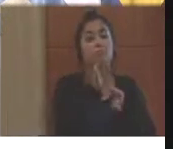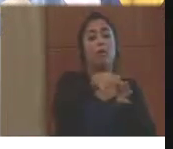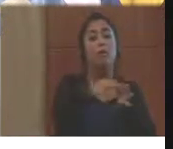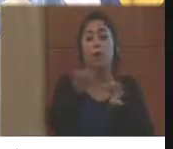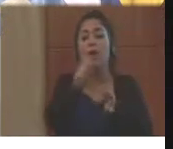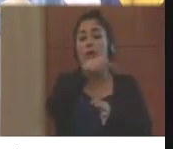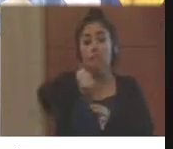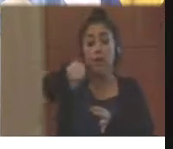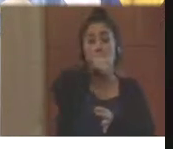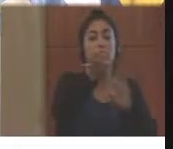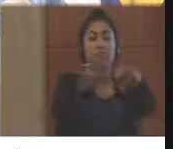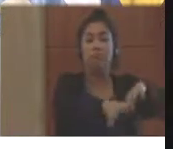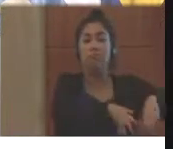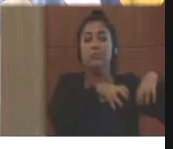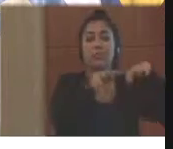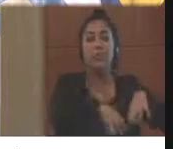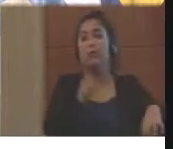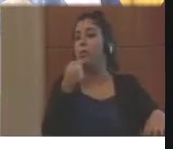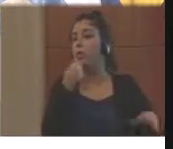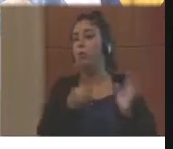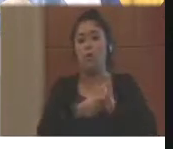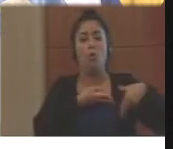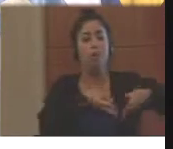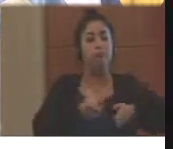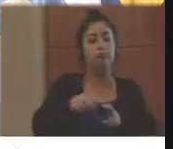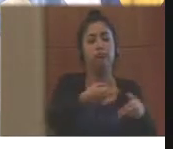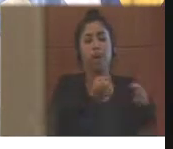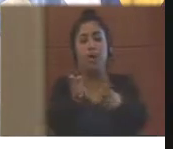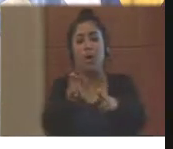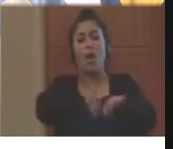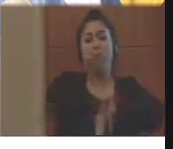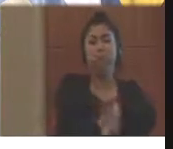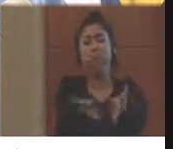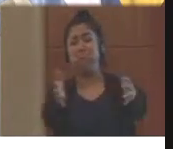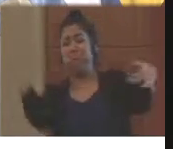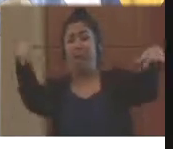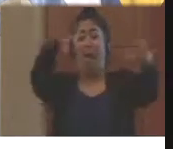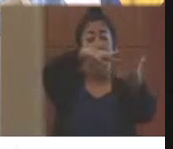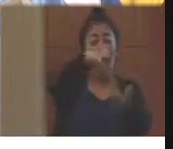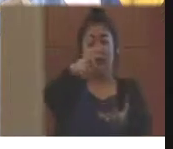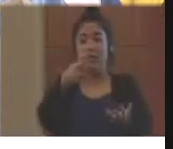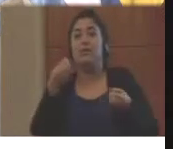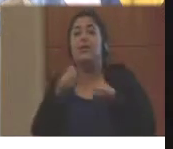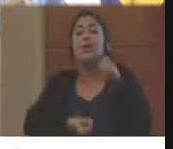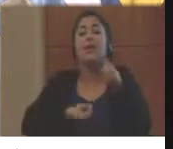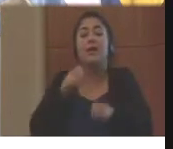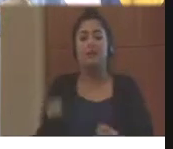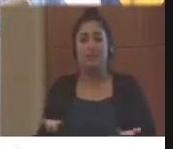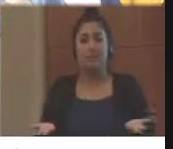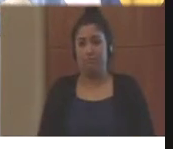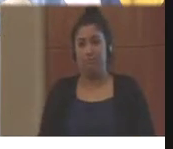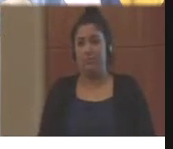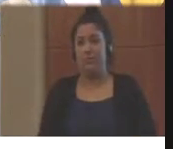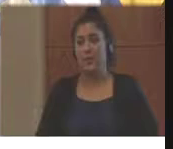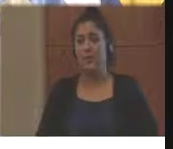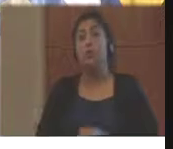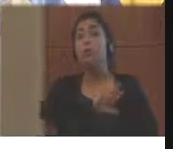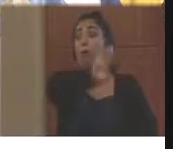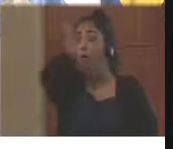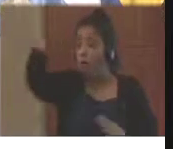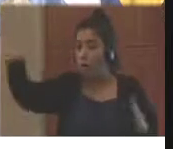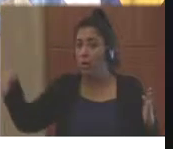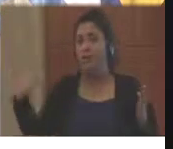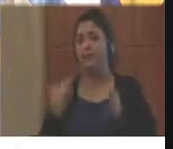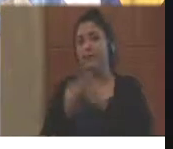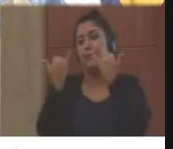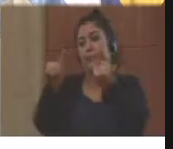know which rivers are going to flood. And the question is, what are we going to do? And I'm sure that happens everywhere. It's not just